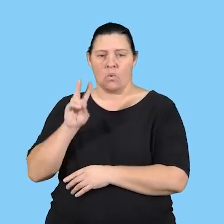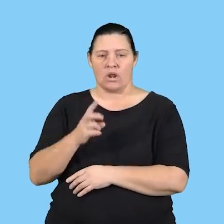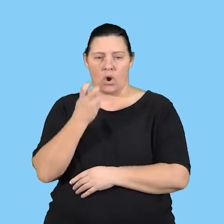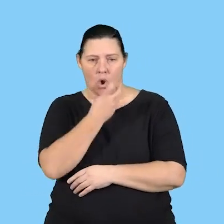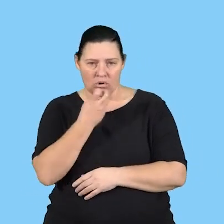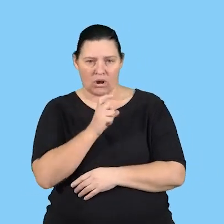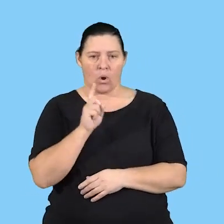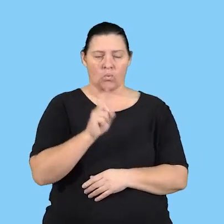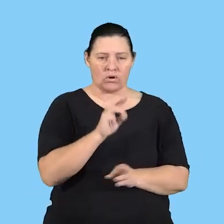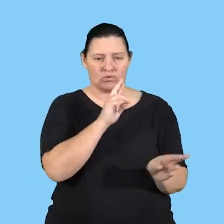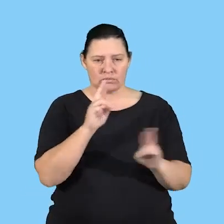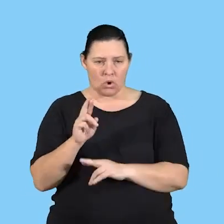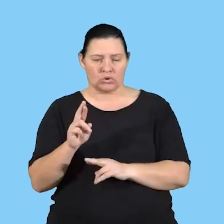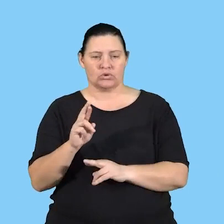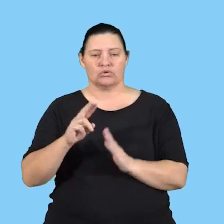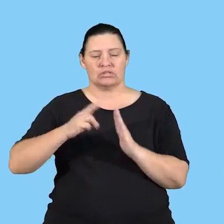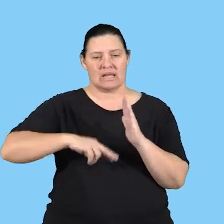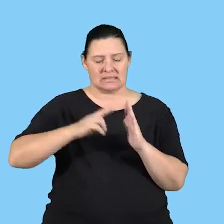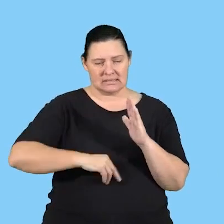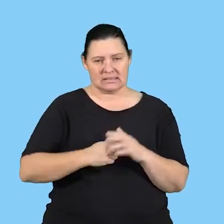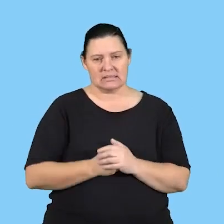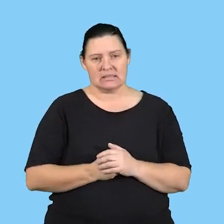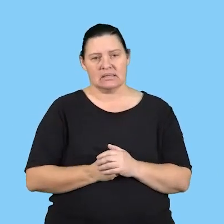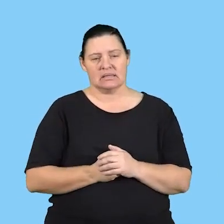oral task, 1 response to text,